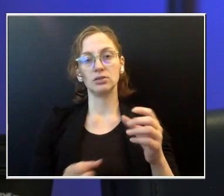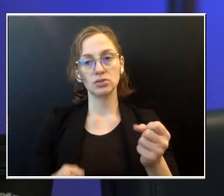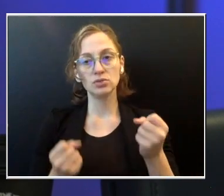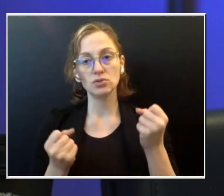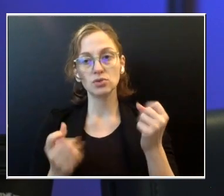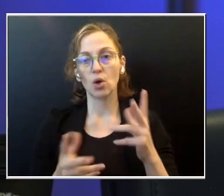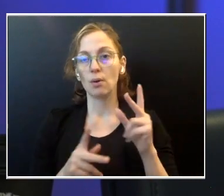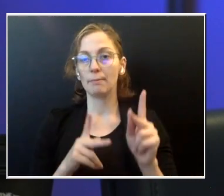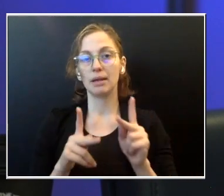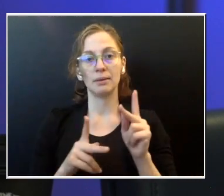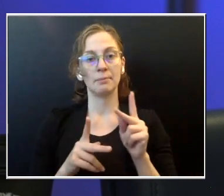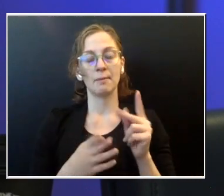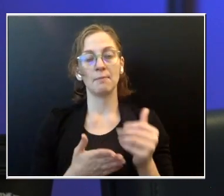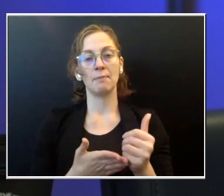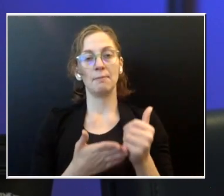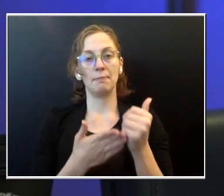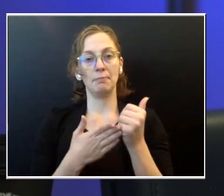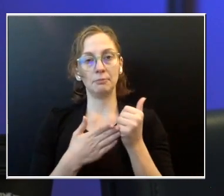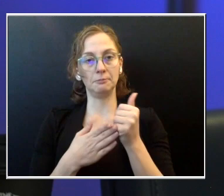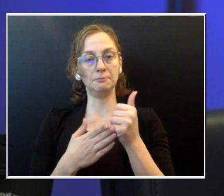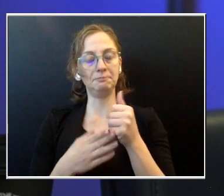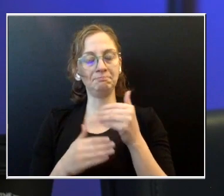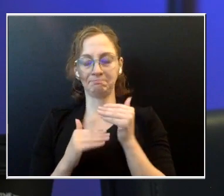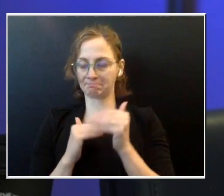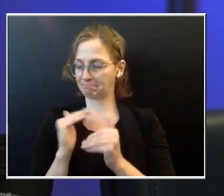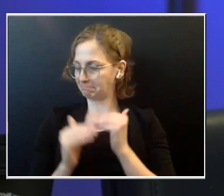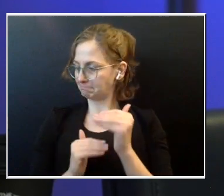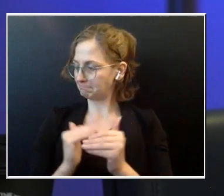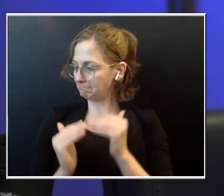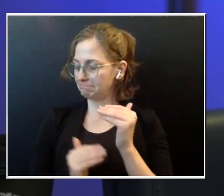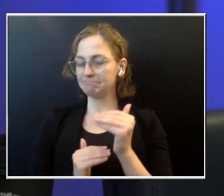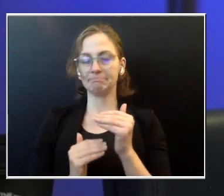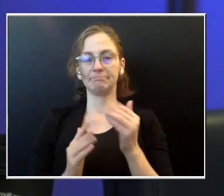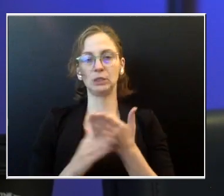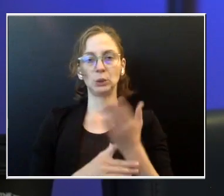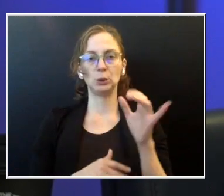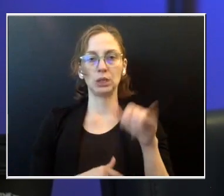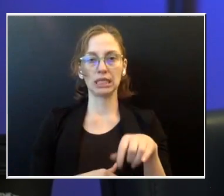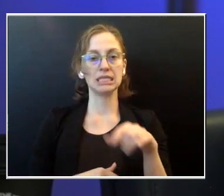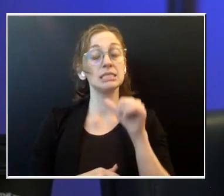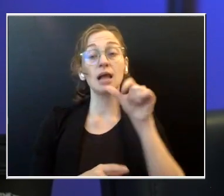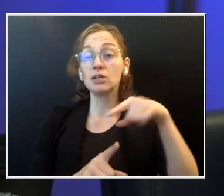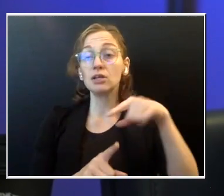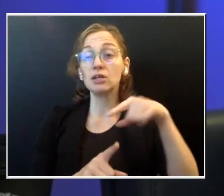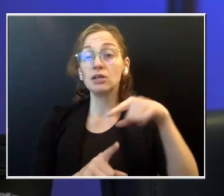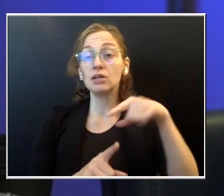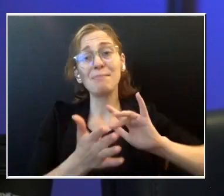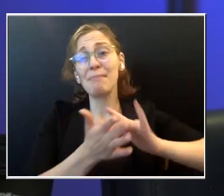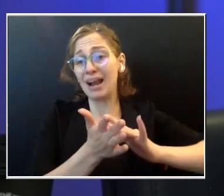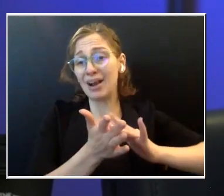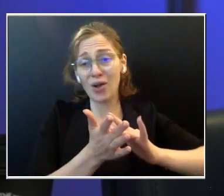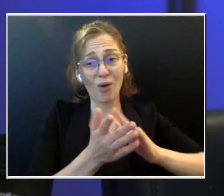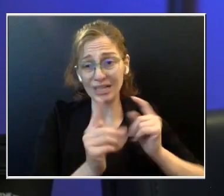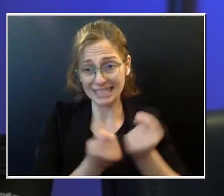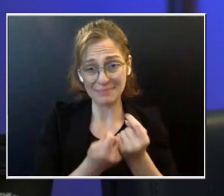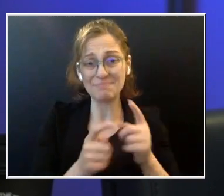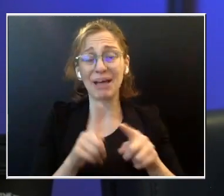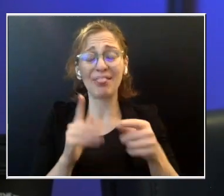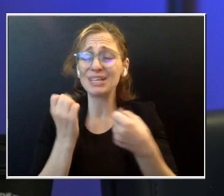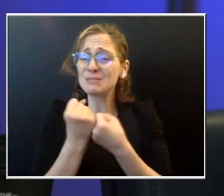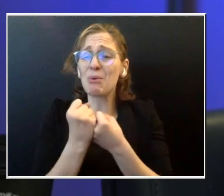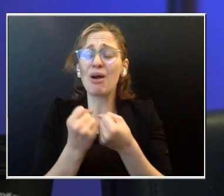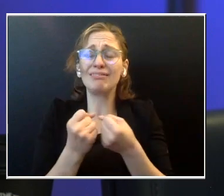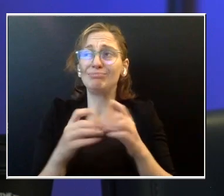get through this, not just the medical, but the support, the bringing in a recliner when you need it, and things like that make a